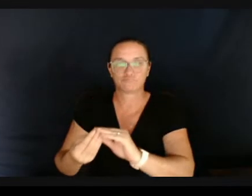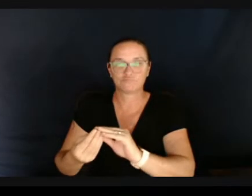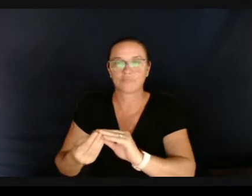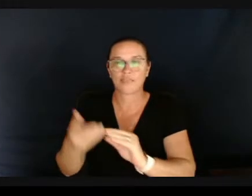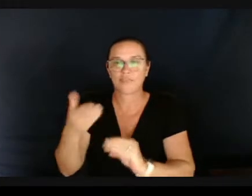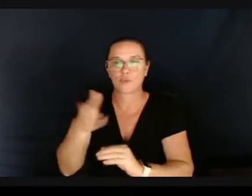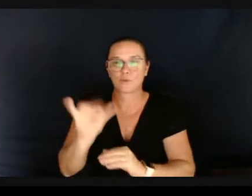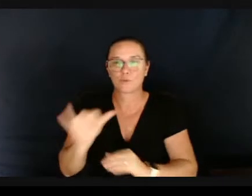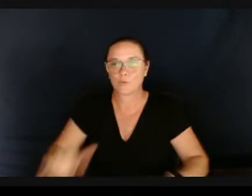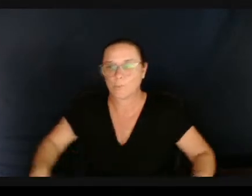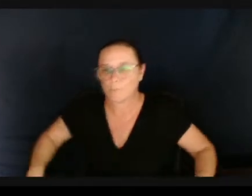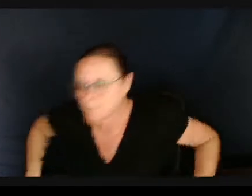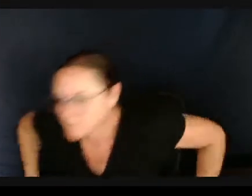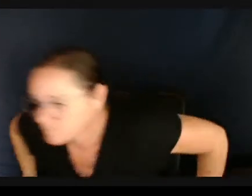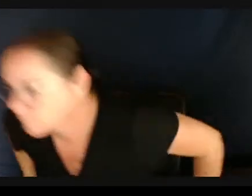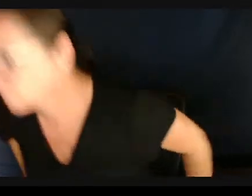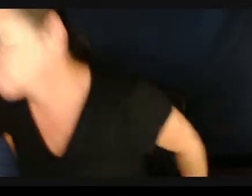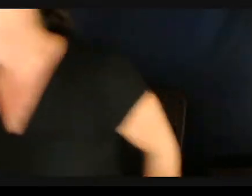well, right?